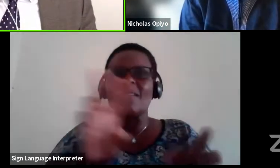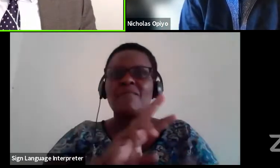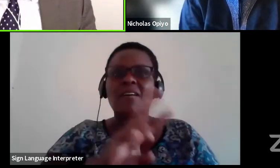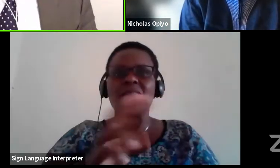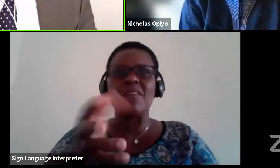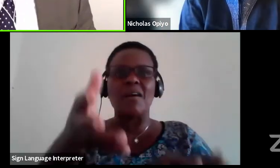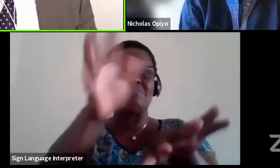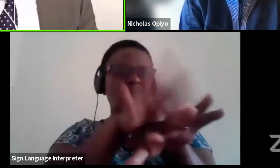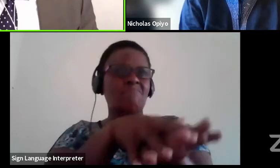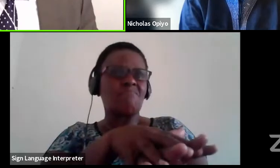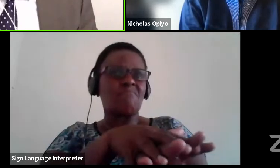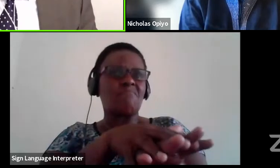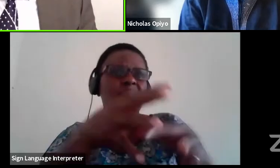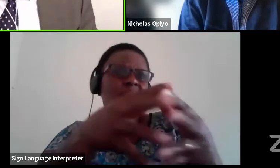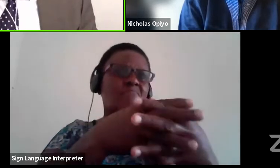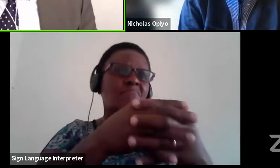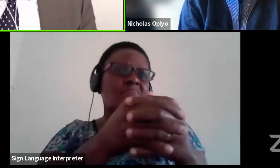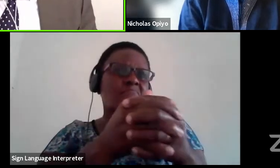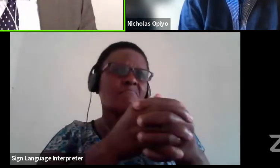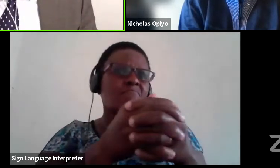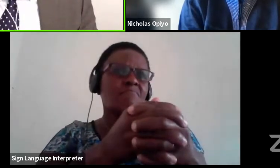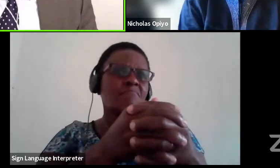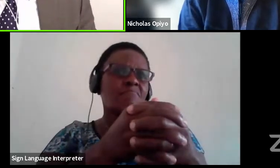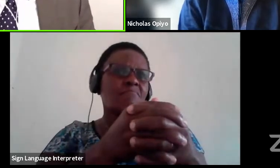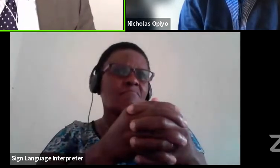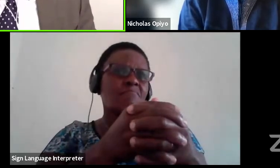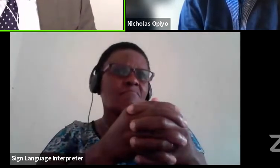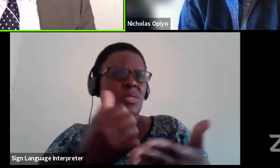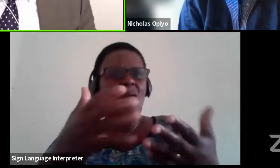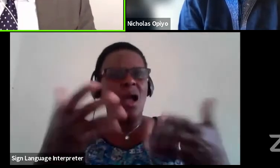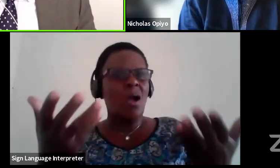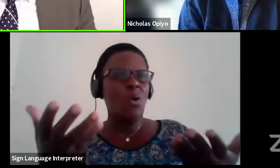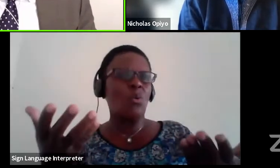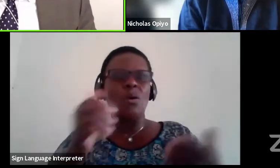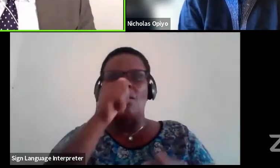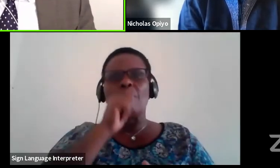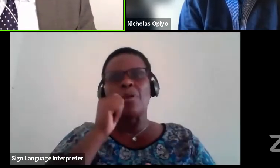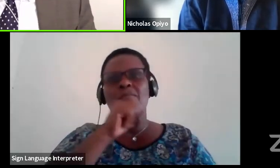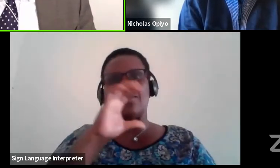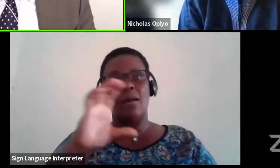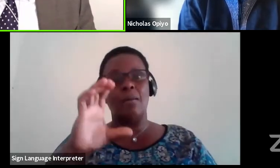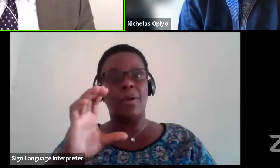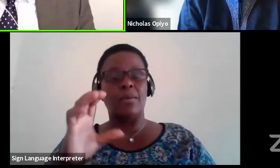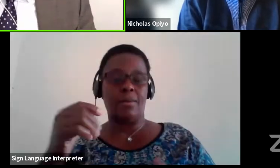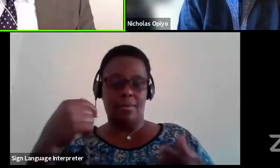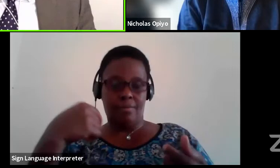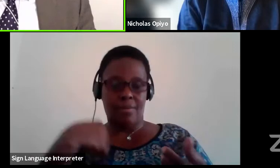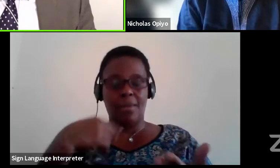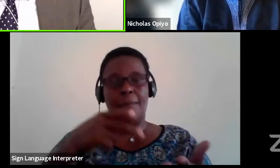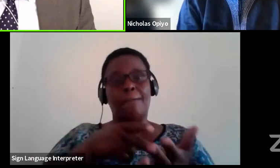access. And how do you deal with those? Because I'm your client, I'm paying for a